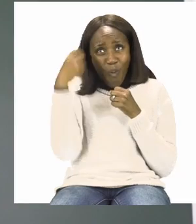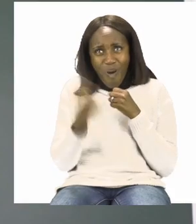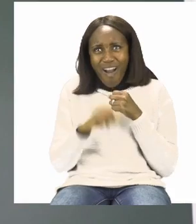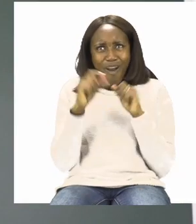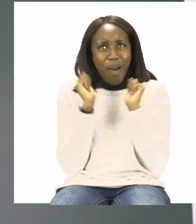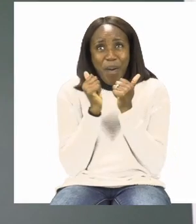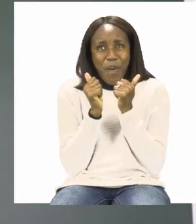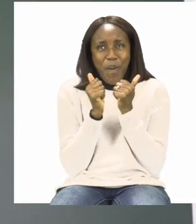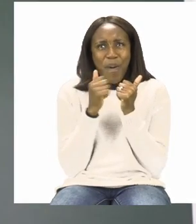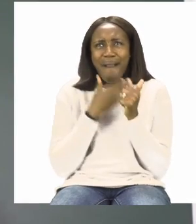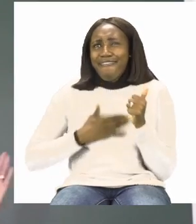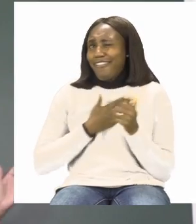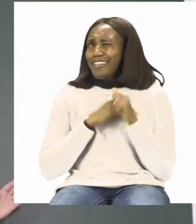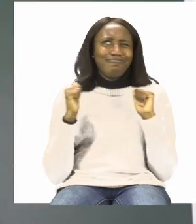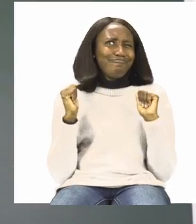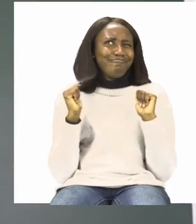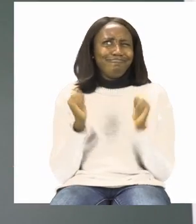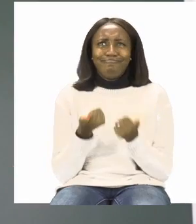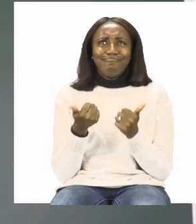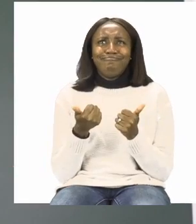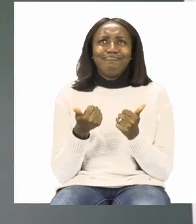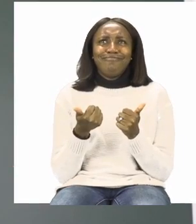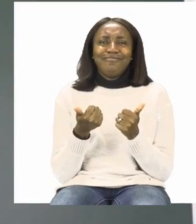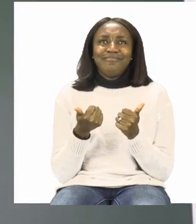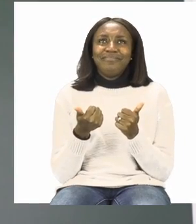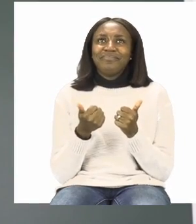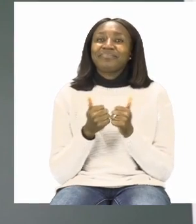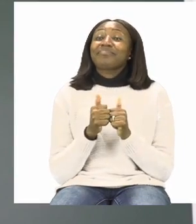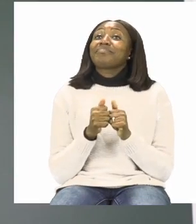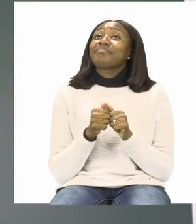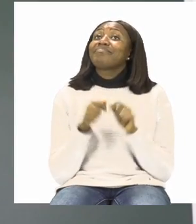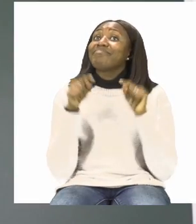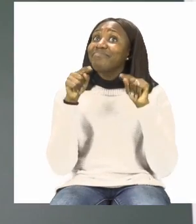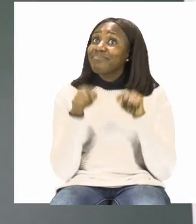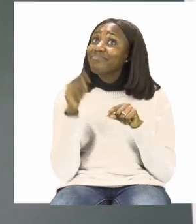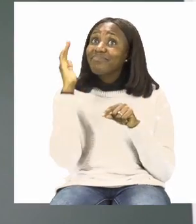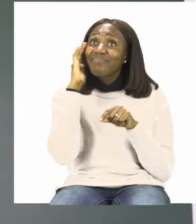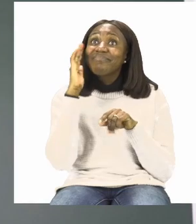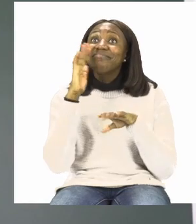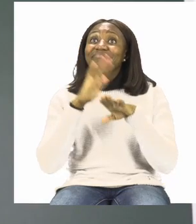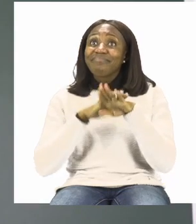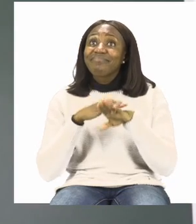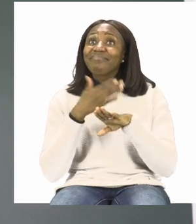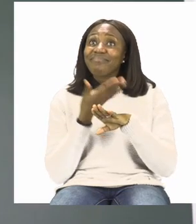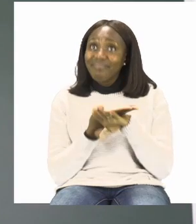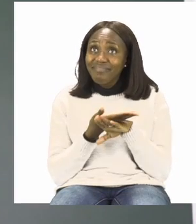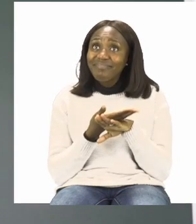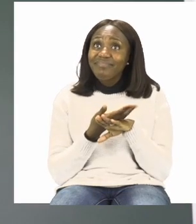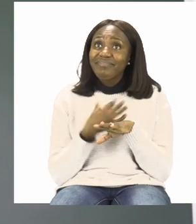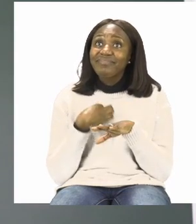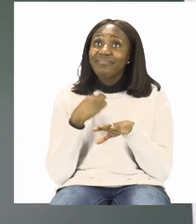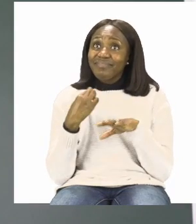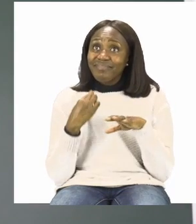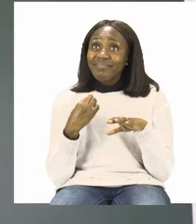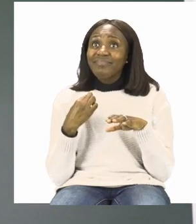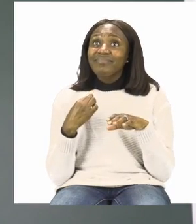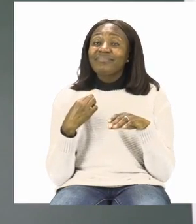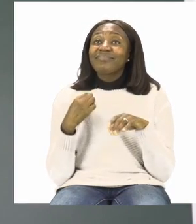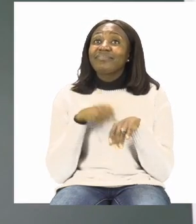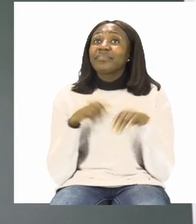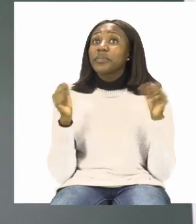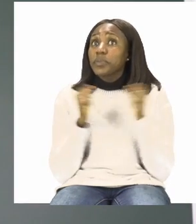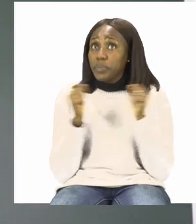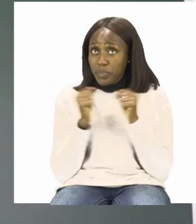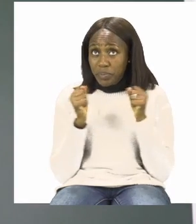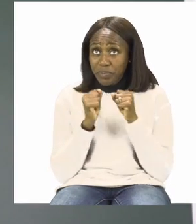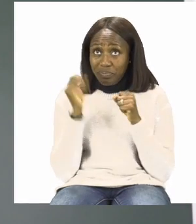comfy. So now that you have an example of all the types of clothes that you have to wear